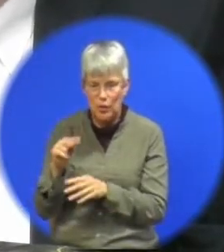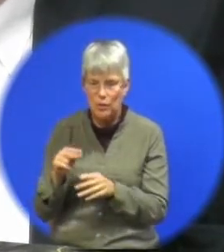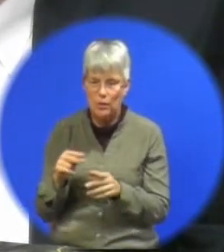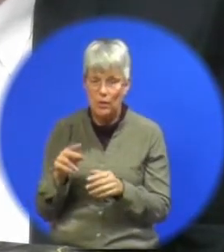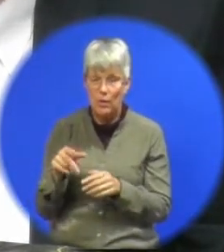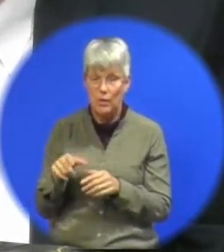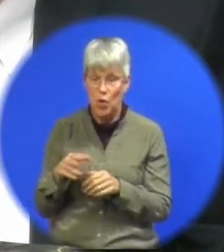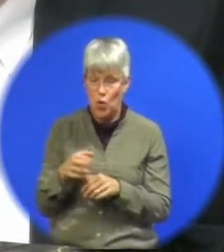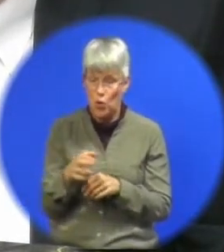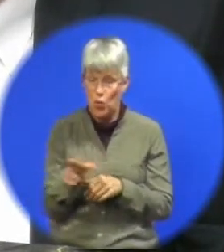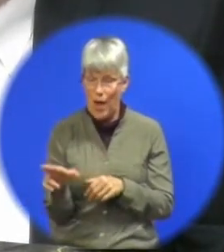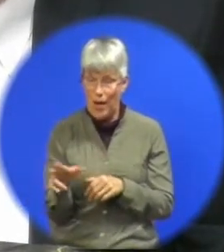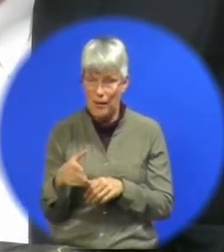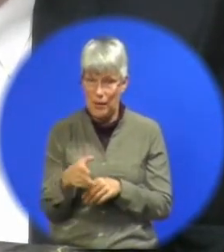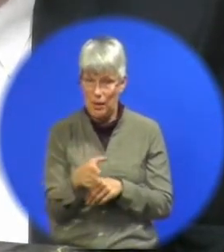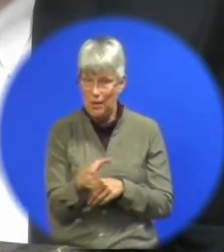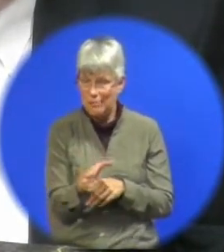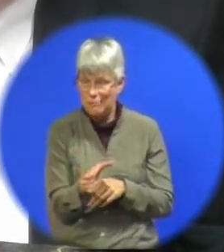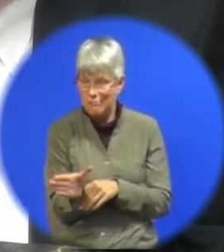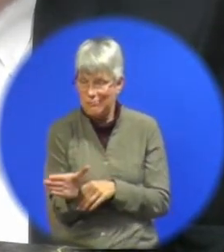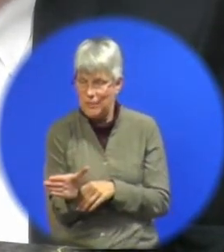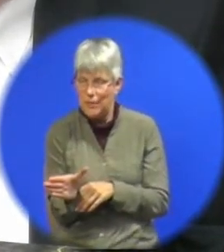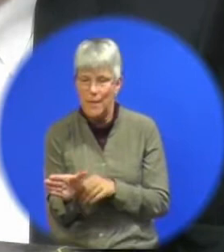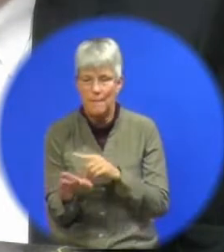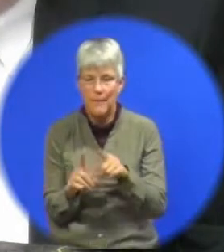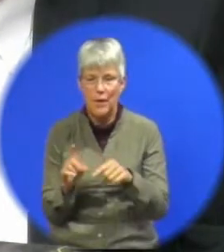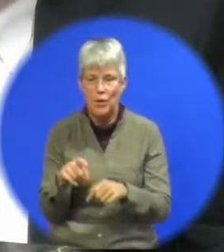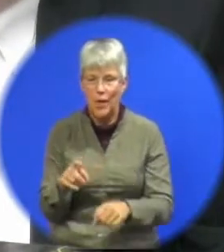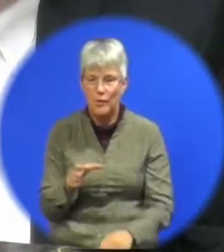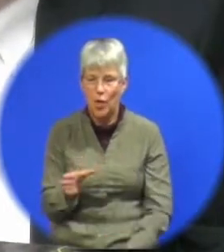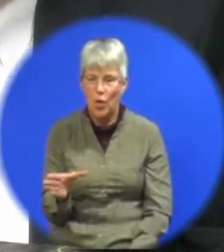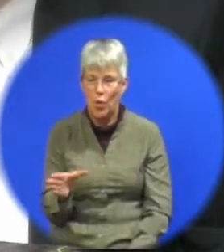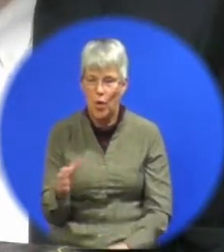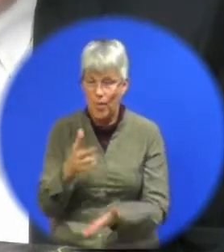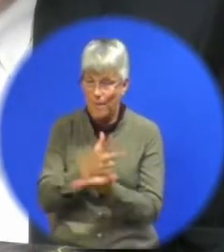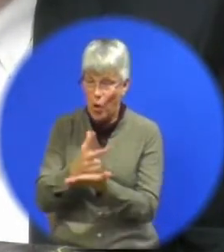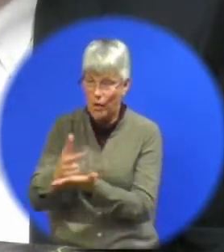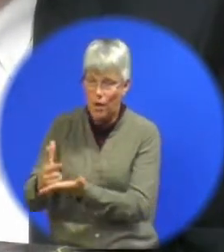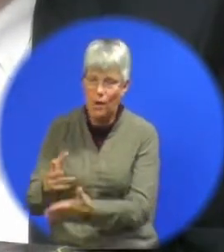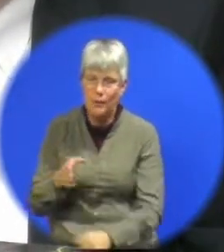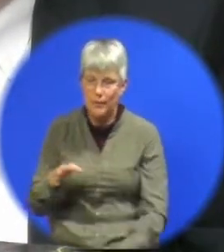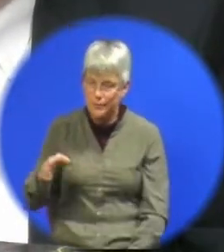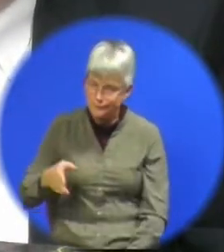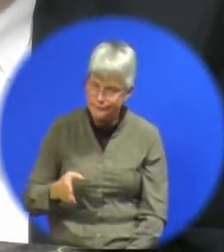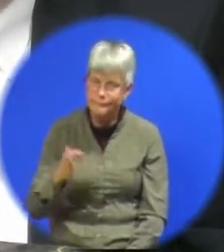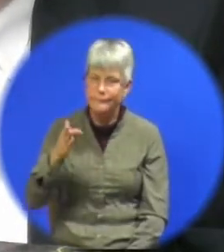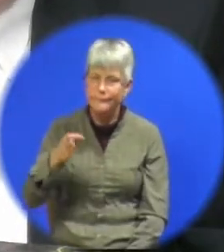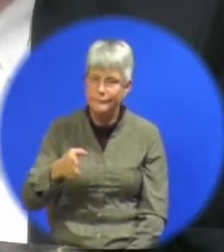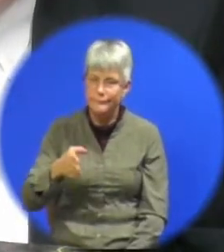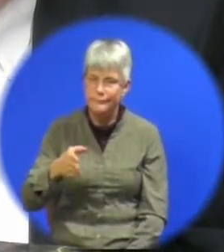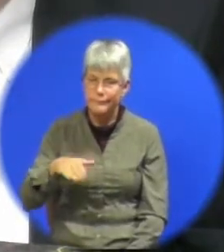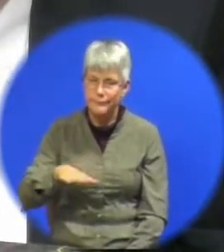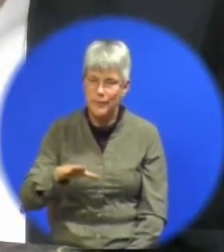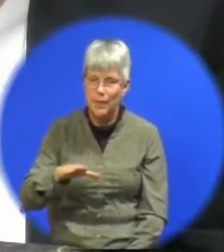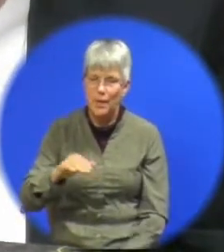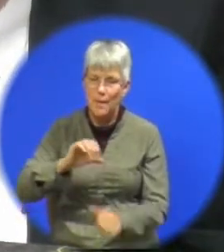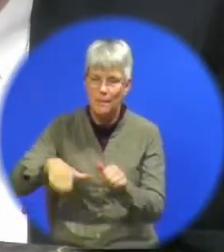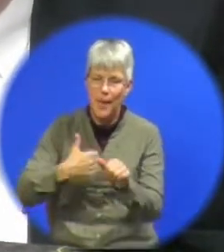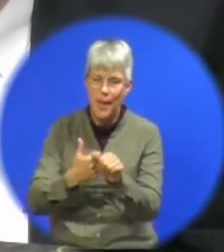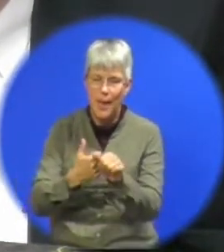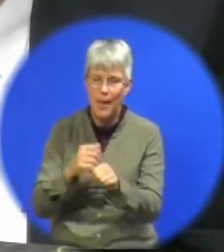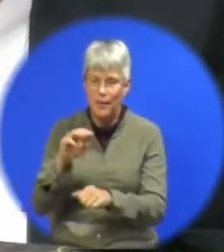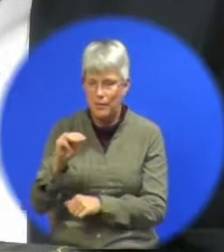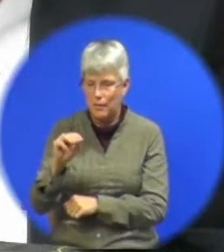The way that you travel is actually across the parking lot that's behind Maria's